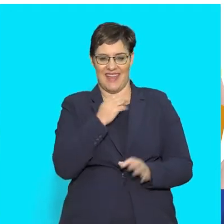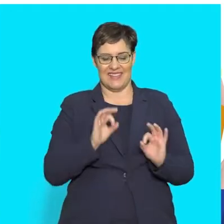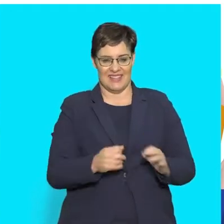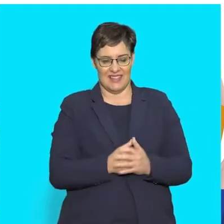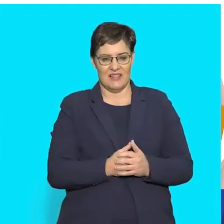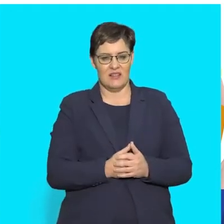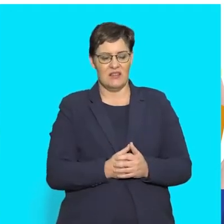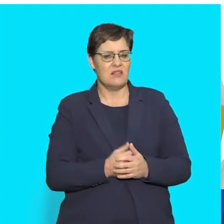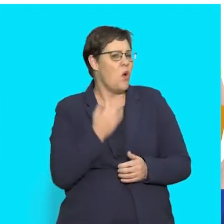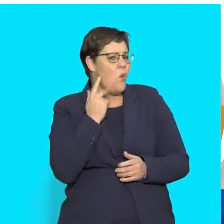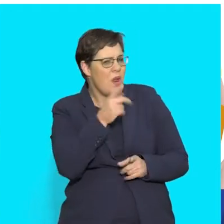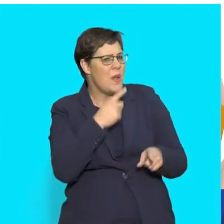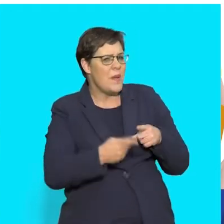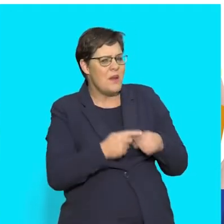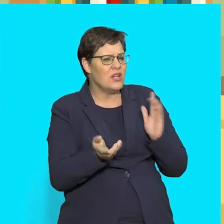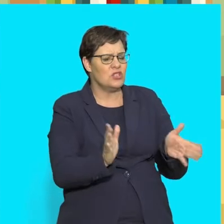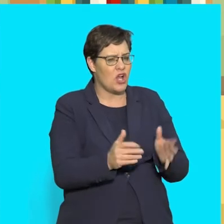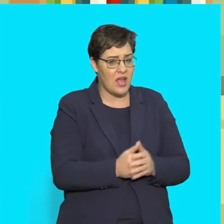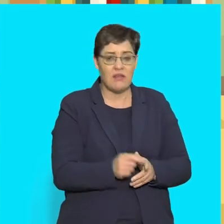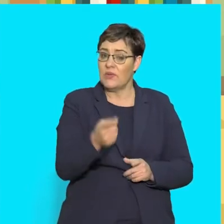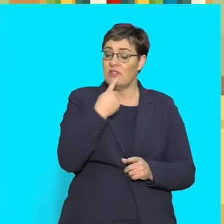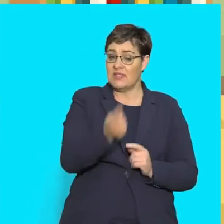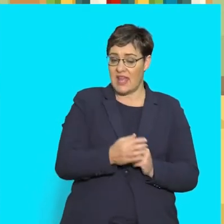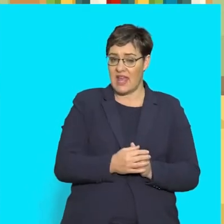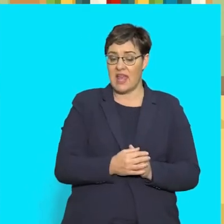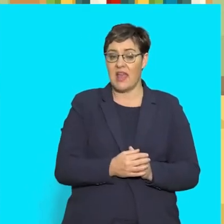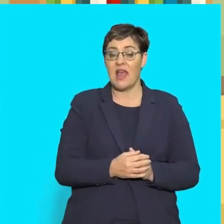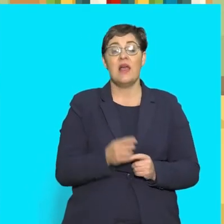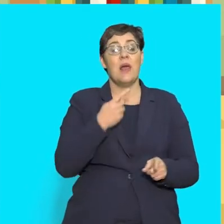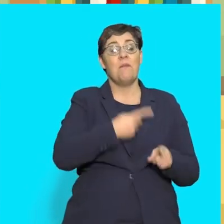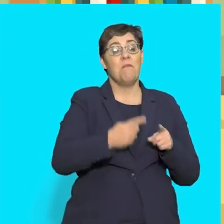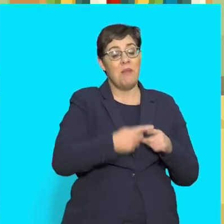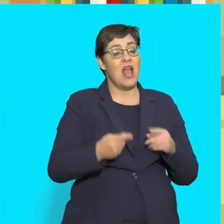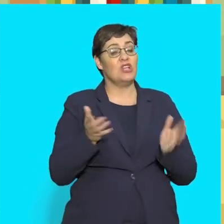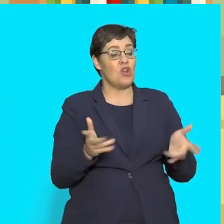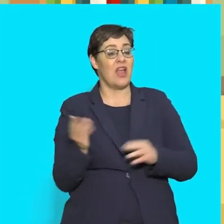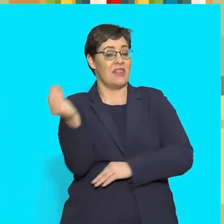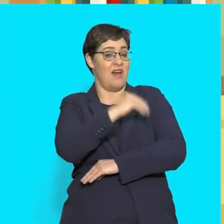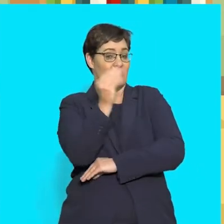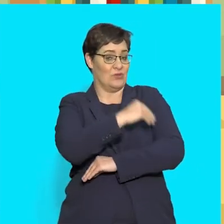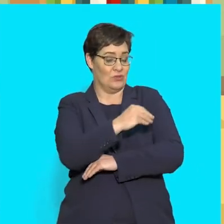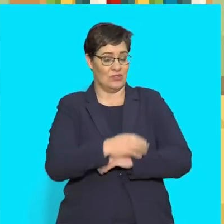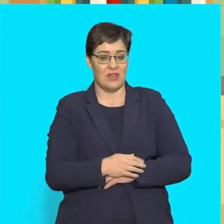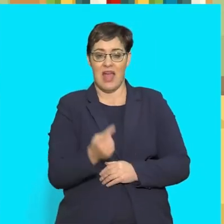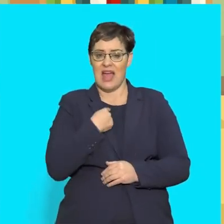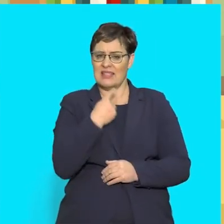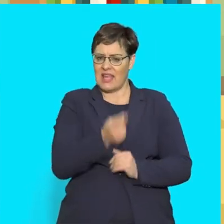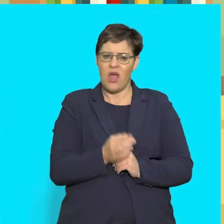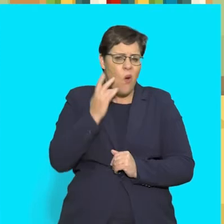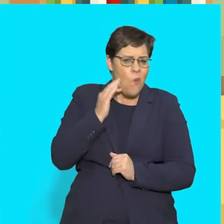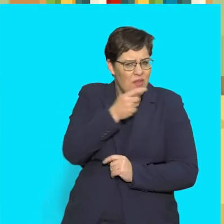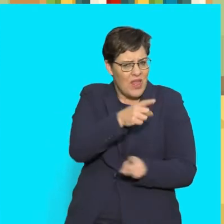nice. When did they play soccer? You say, they played soccer in the afternoon. I